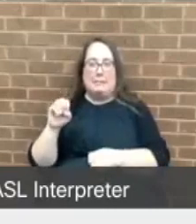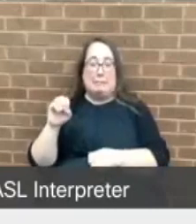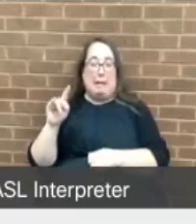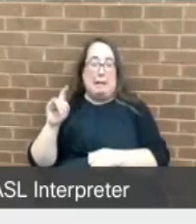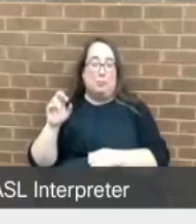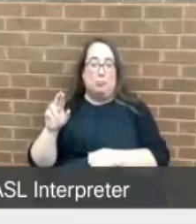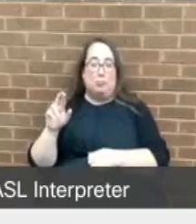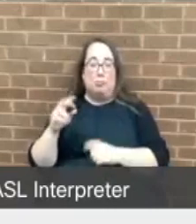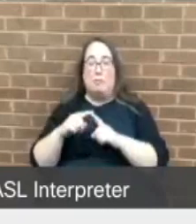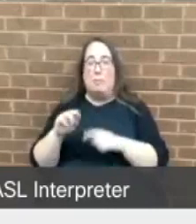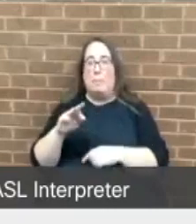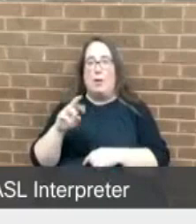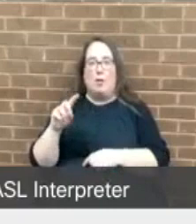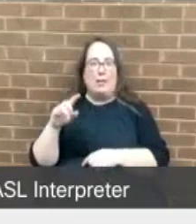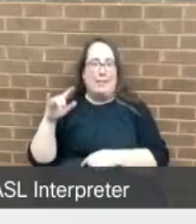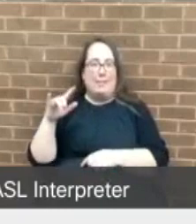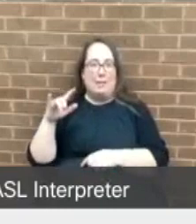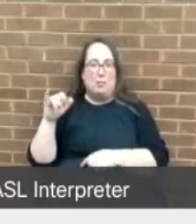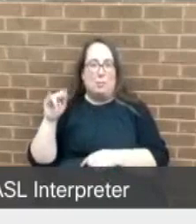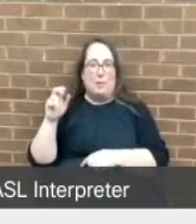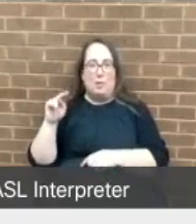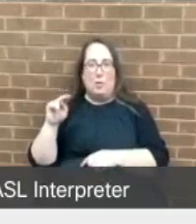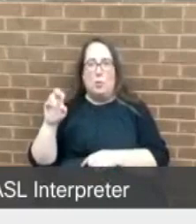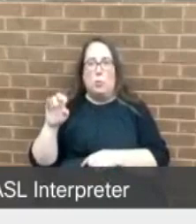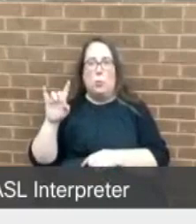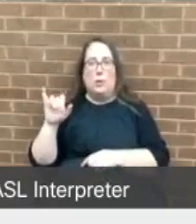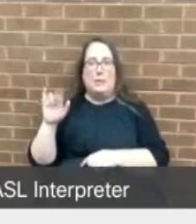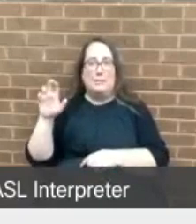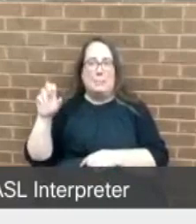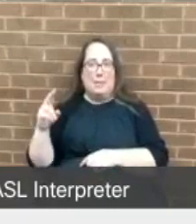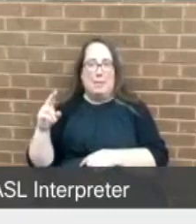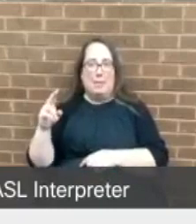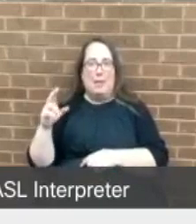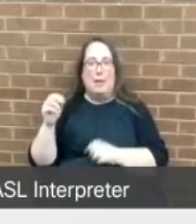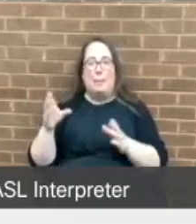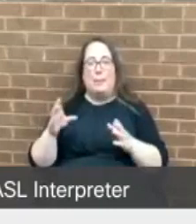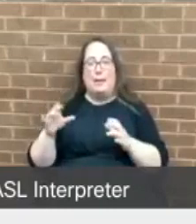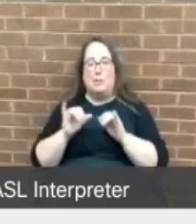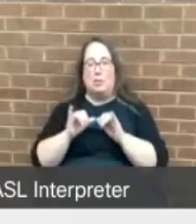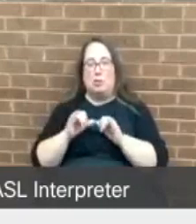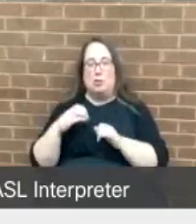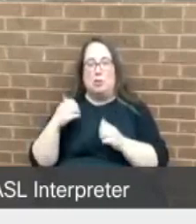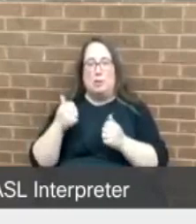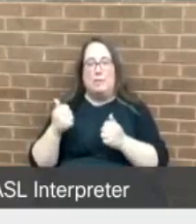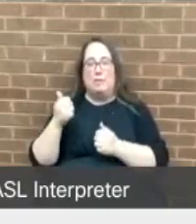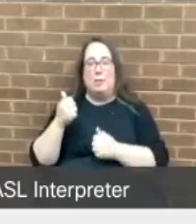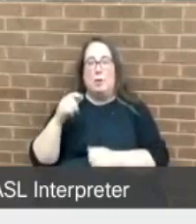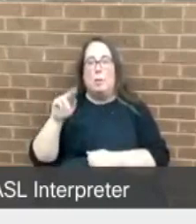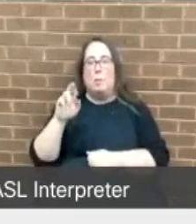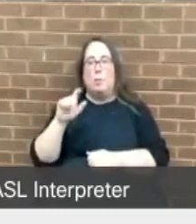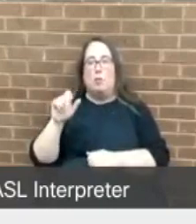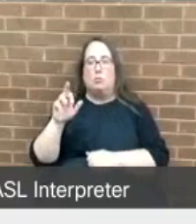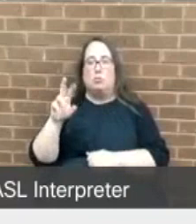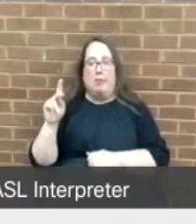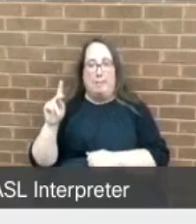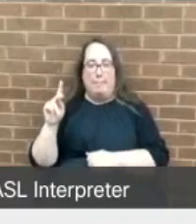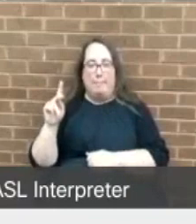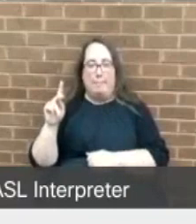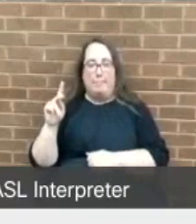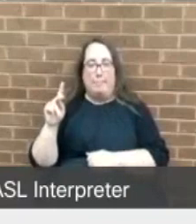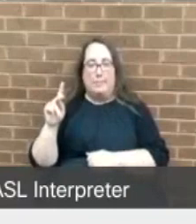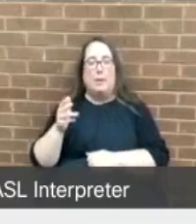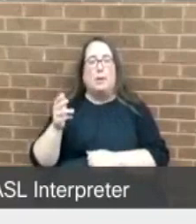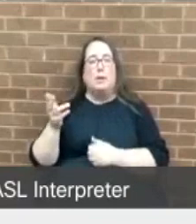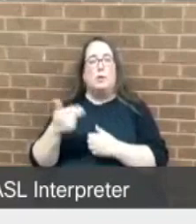the Maryland Aviation Administration, we have Executive Director Ricky Smith and Planning and Engineering Chief Paul Schenk. Also joining us